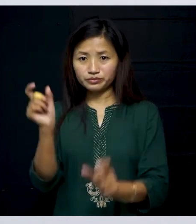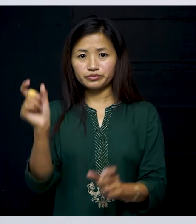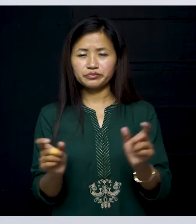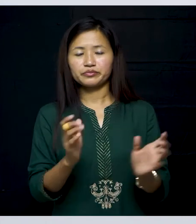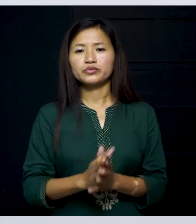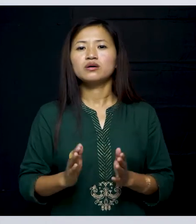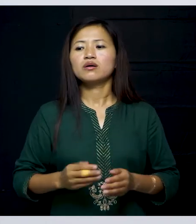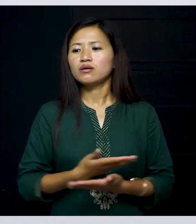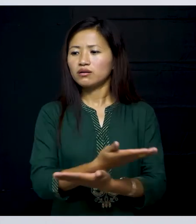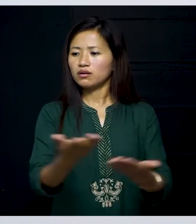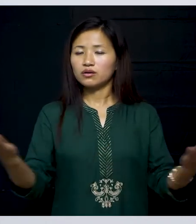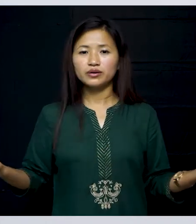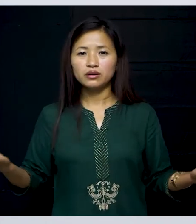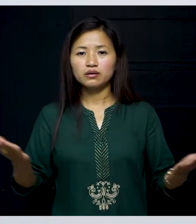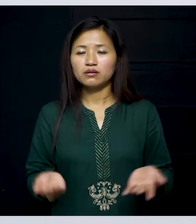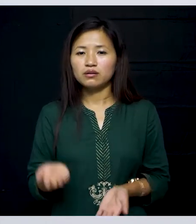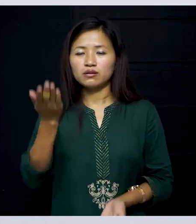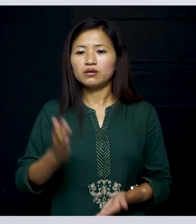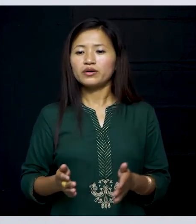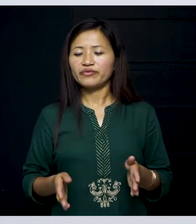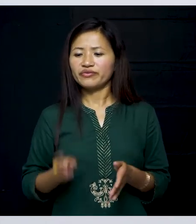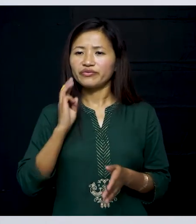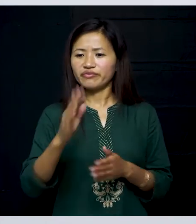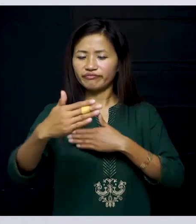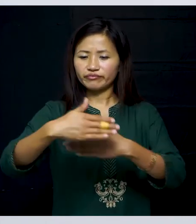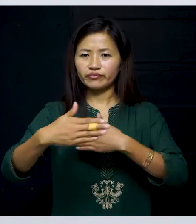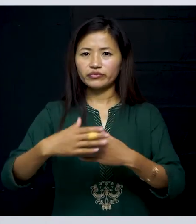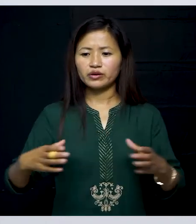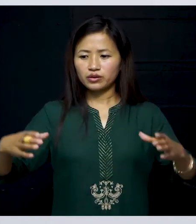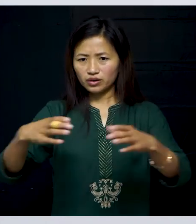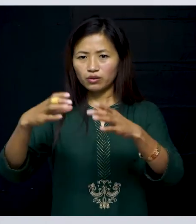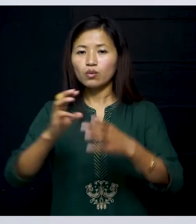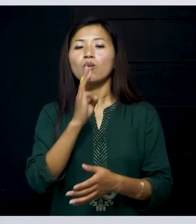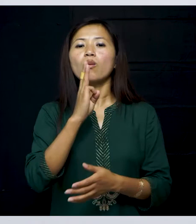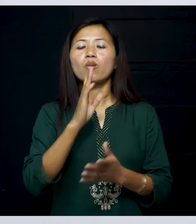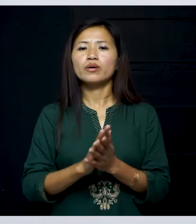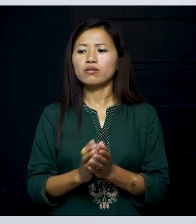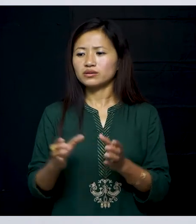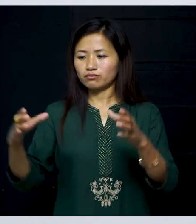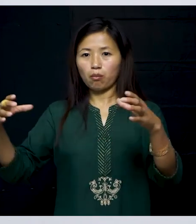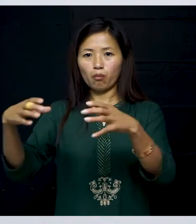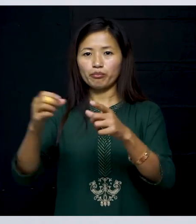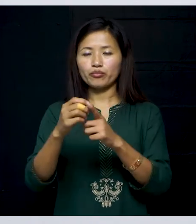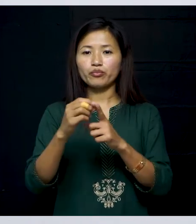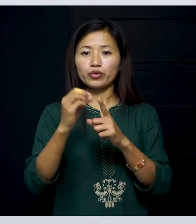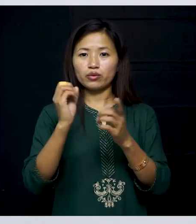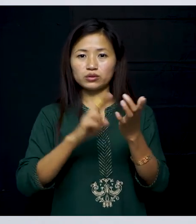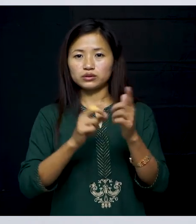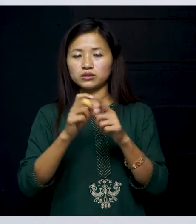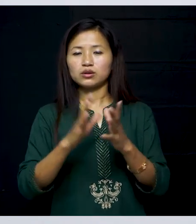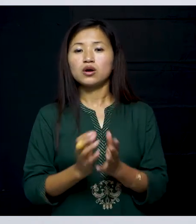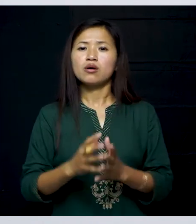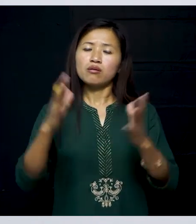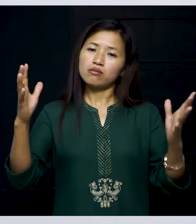they would line up, okay, and go near a well or a pond. In villages, you see that a lot, right? There will be big wells, there will be